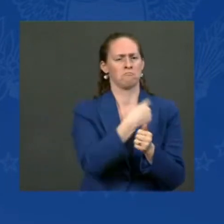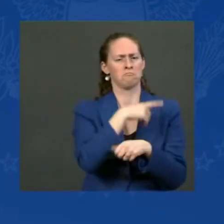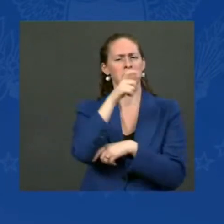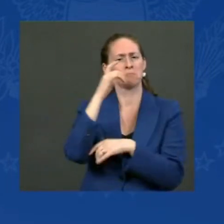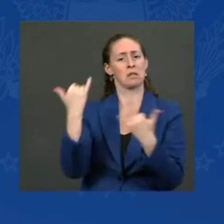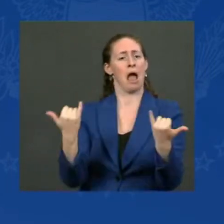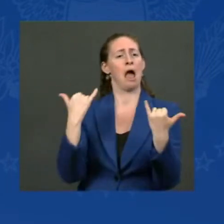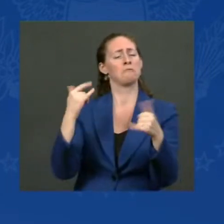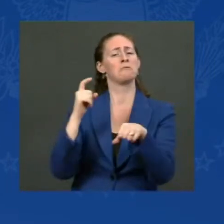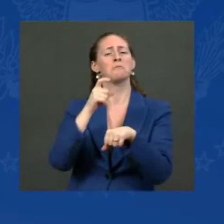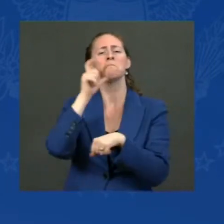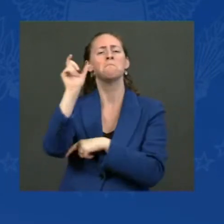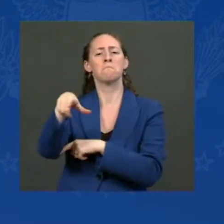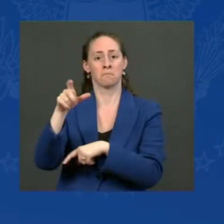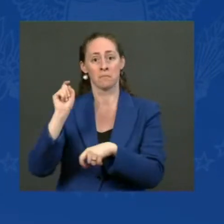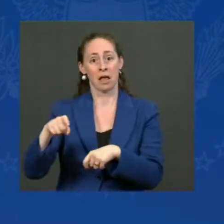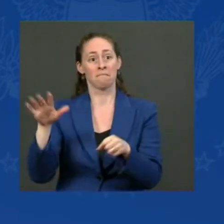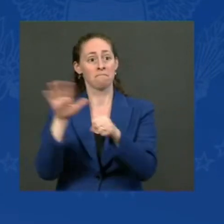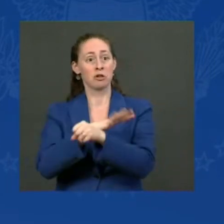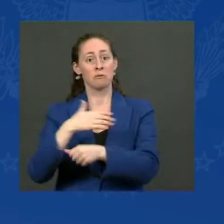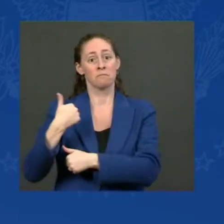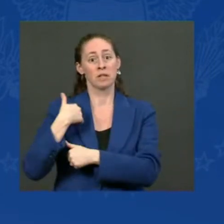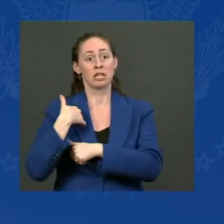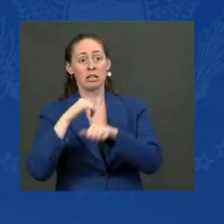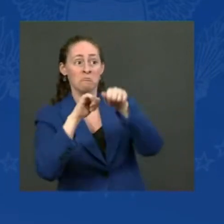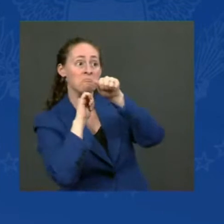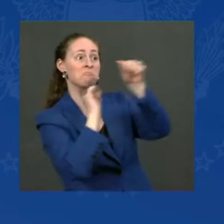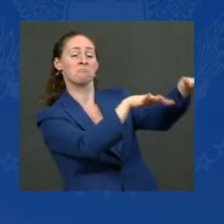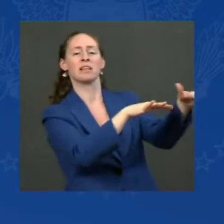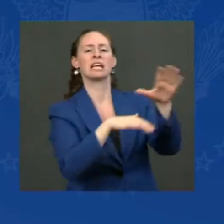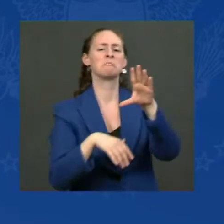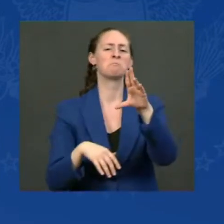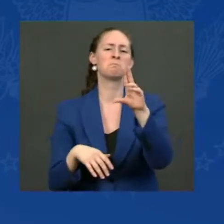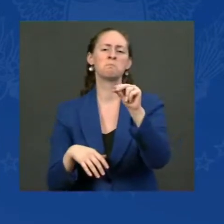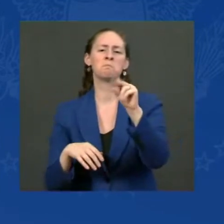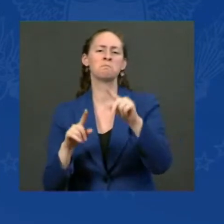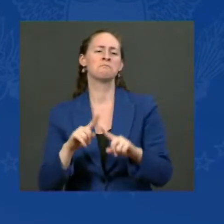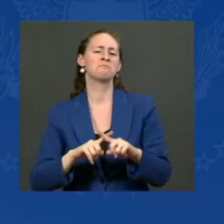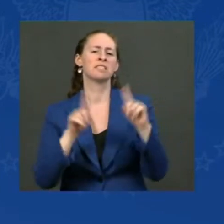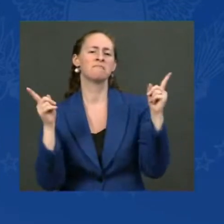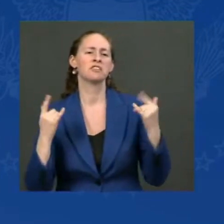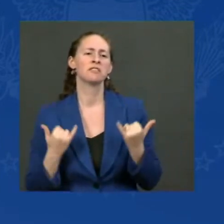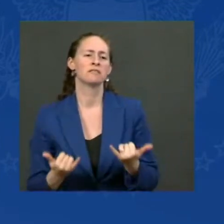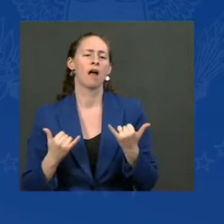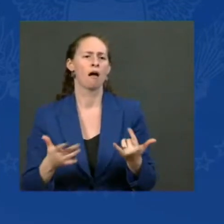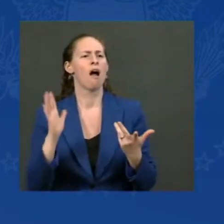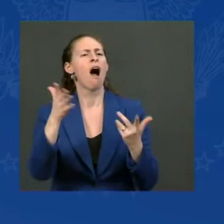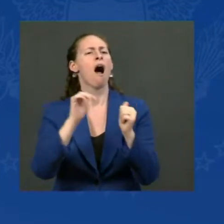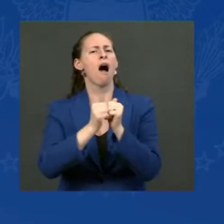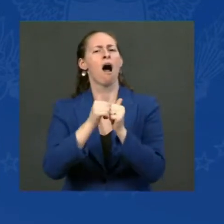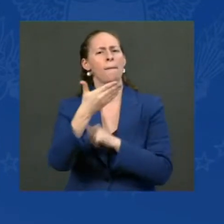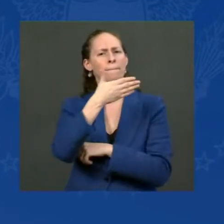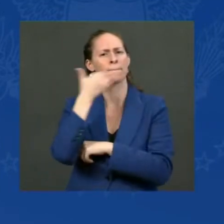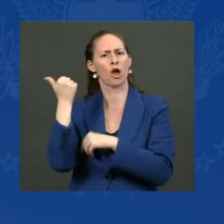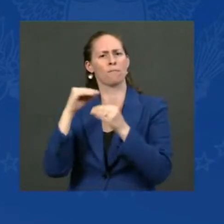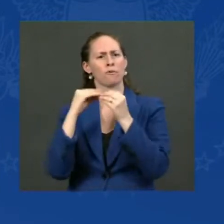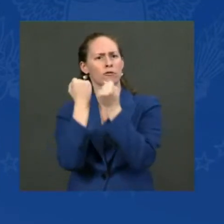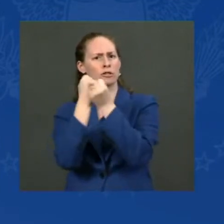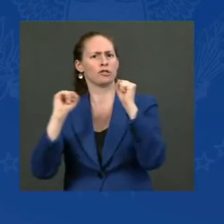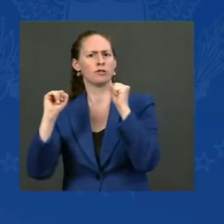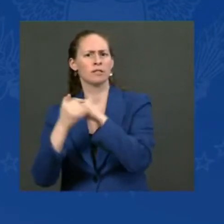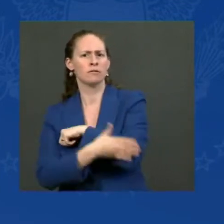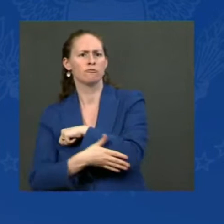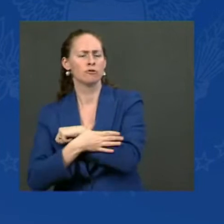deployments. One of the most important ways we can effectively enhance security and reduce violence is by seeking